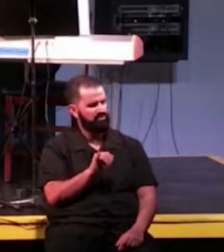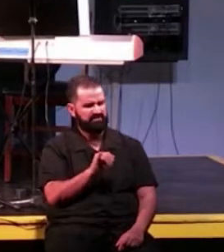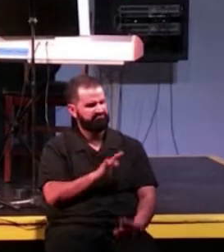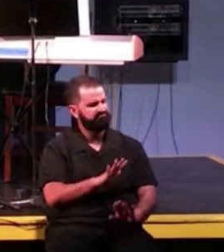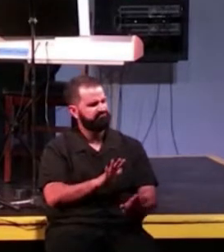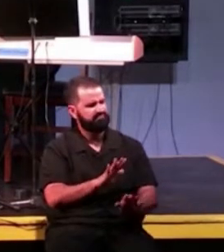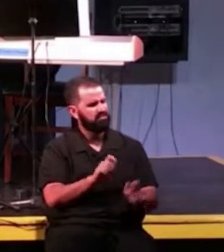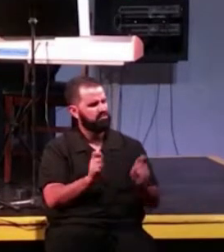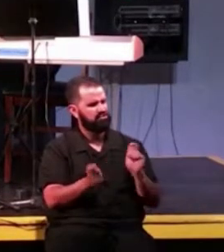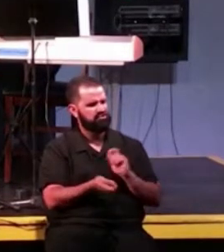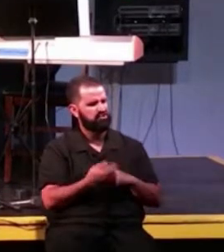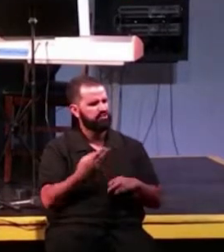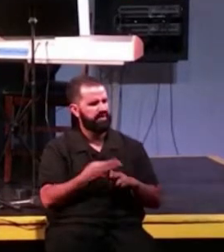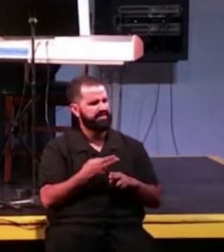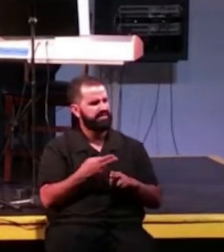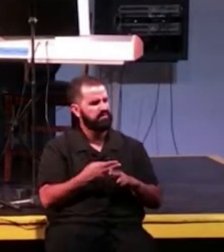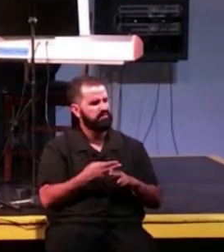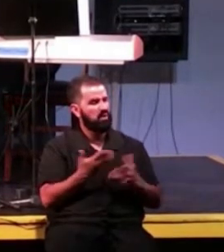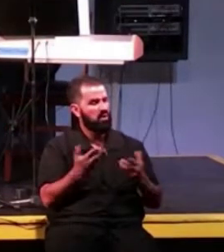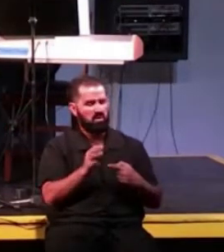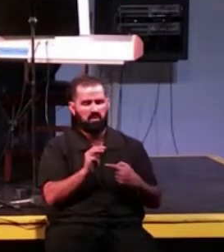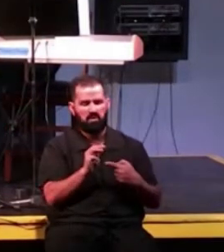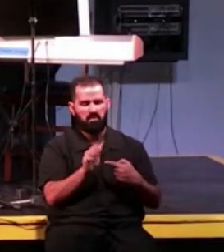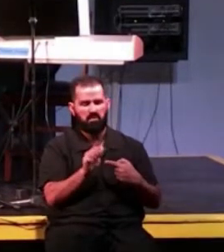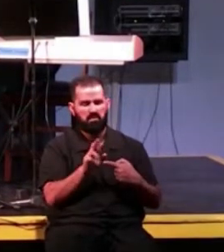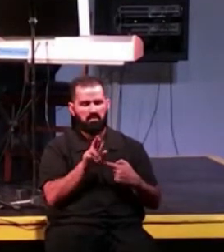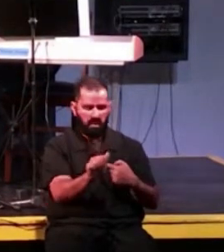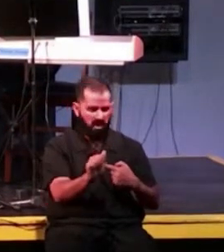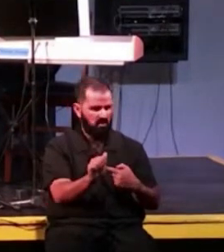Naomi. She told them, call me Mara.